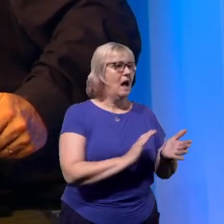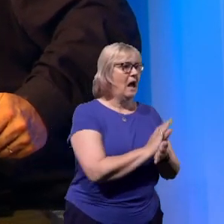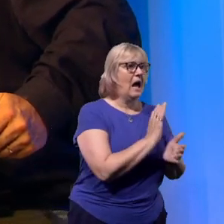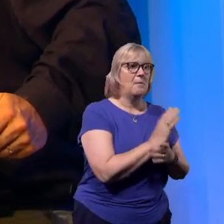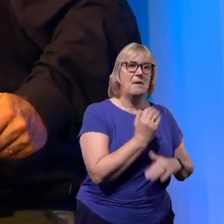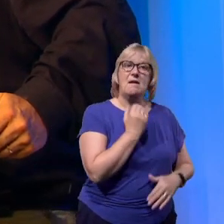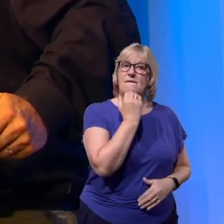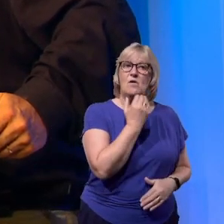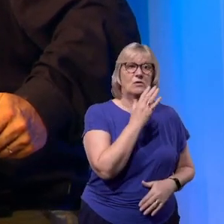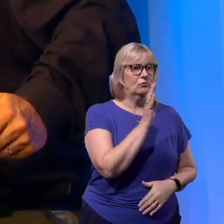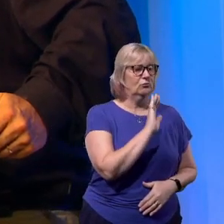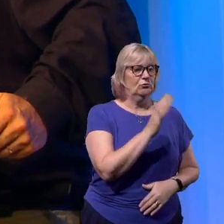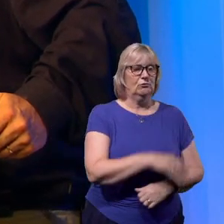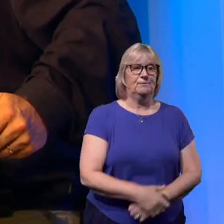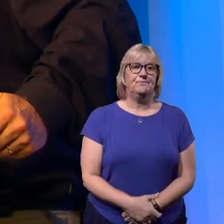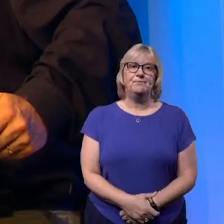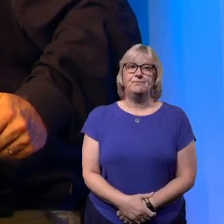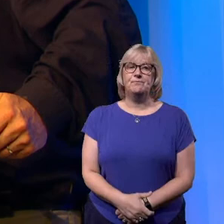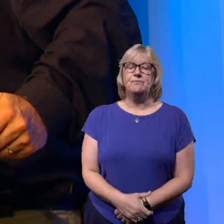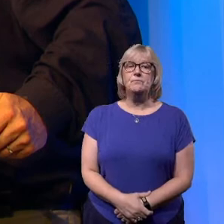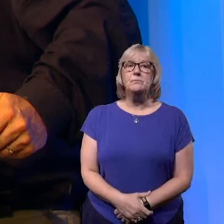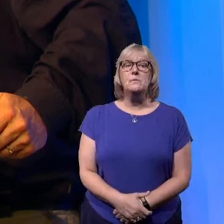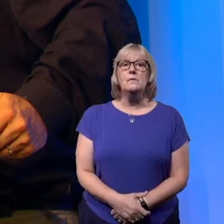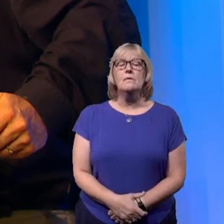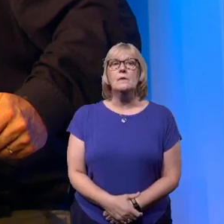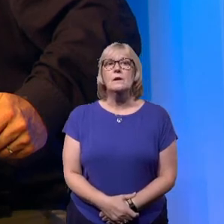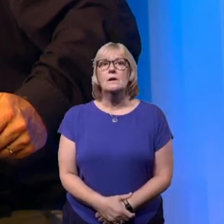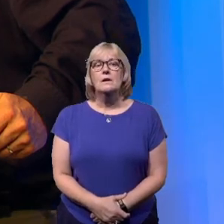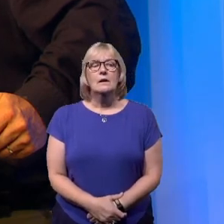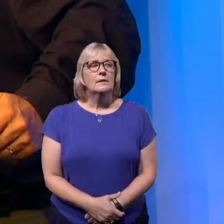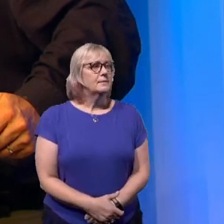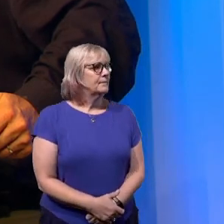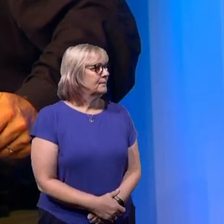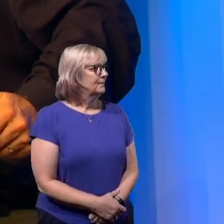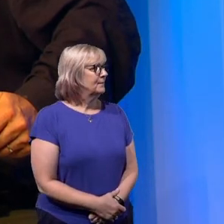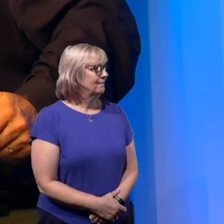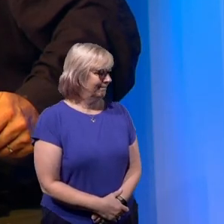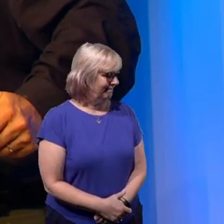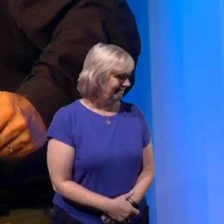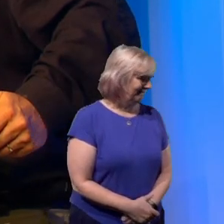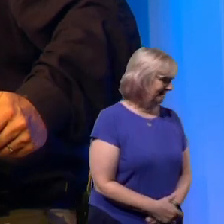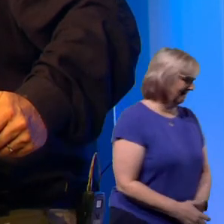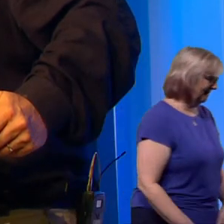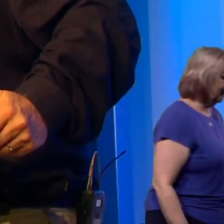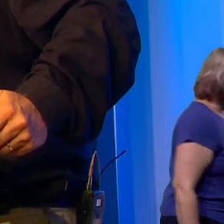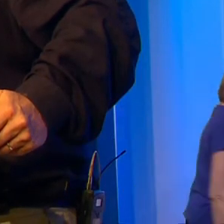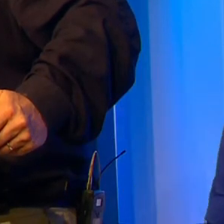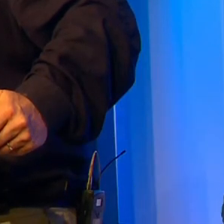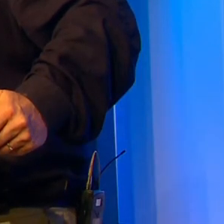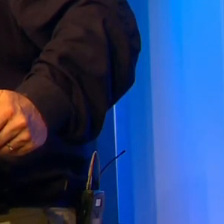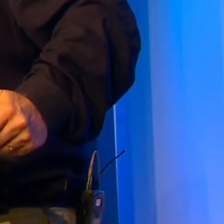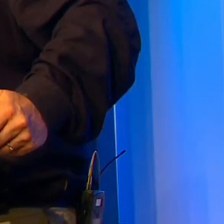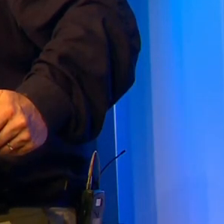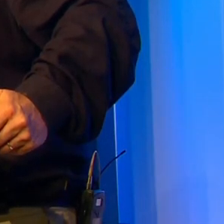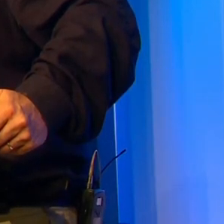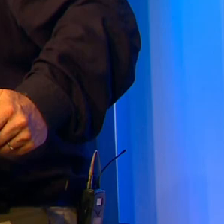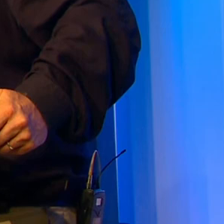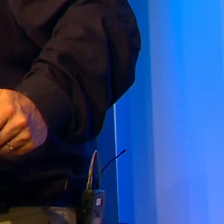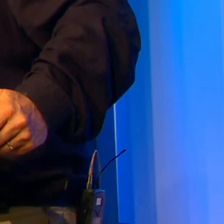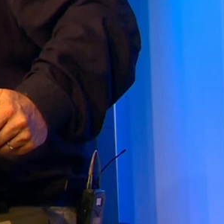It's a wonderfully liberating experience when the desire to please God overtakes the desire to please ourselves, and when love for